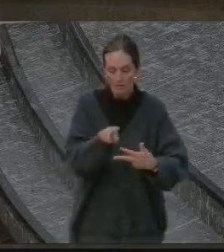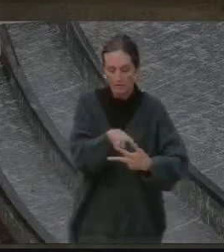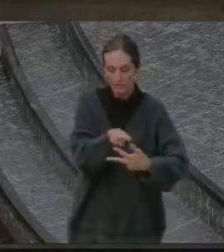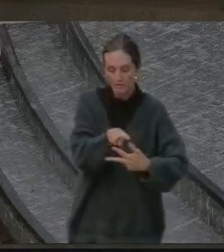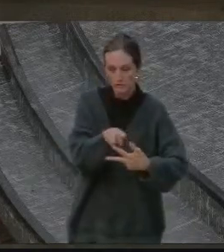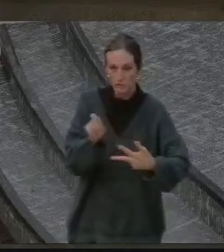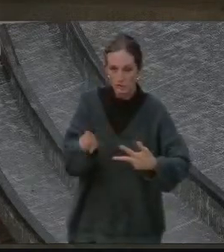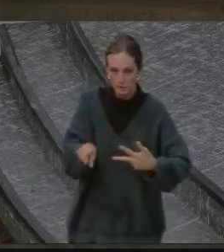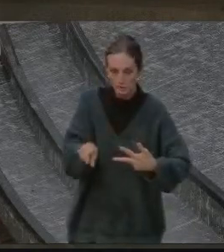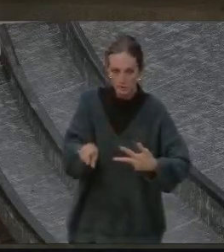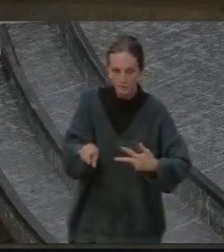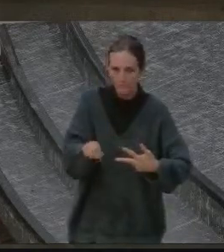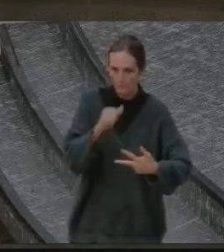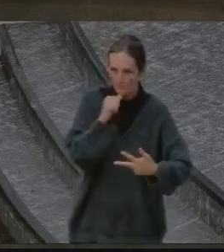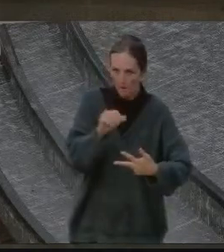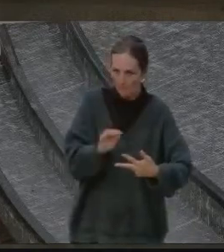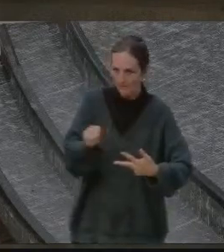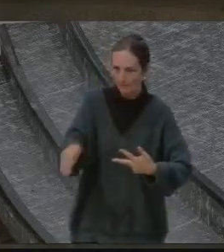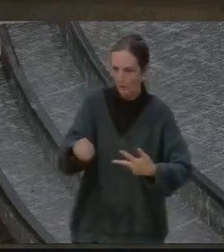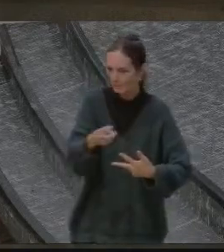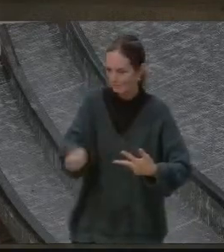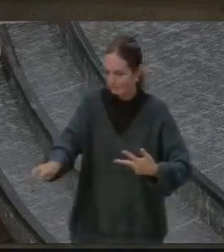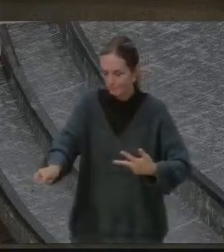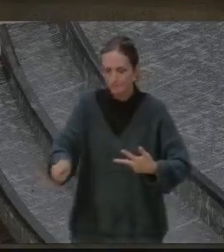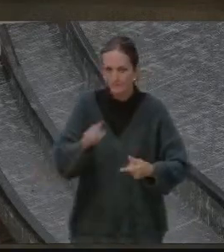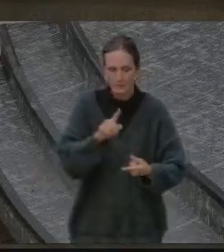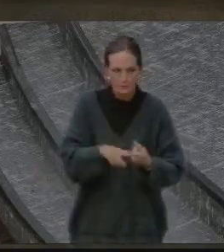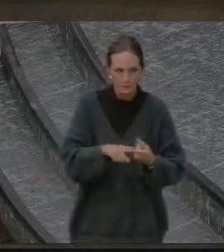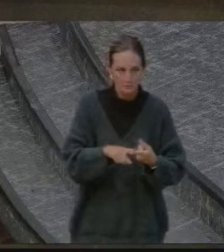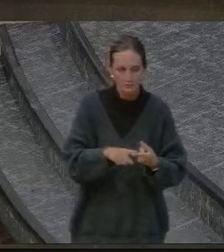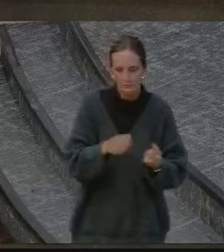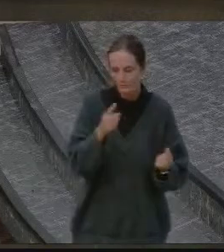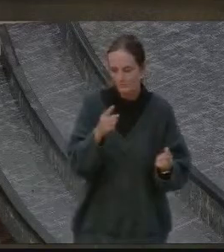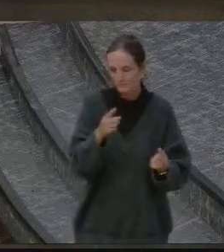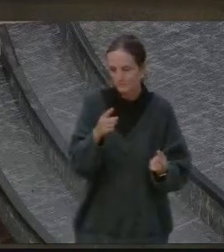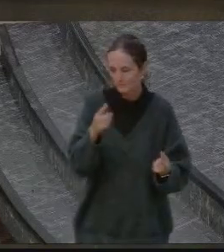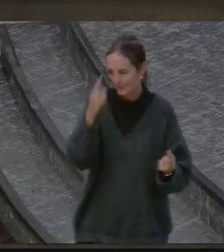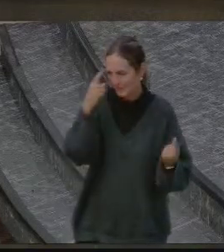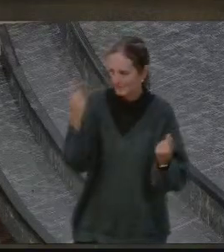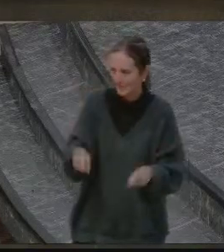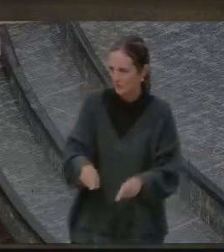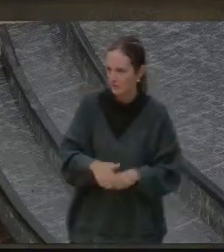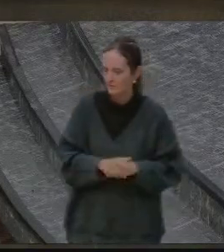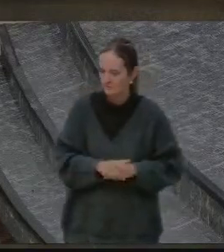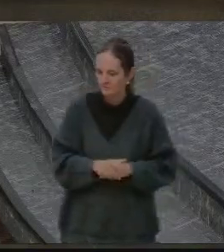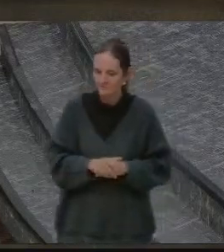It won't take long to vote on it. All right, thank y'all. All right, thank you.